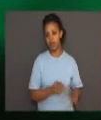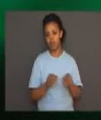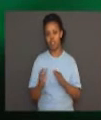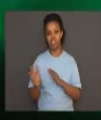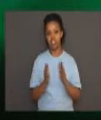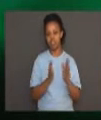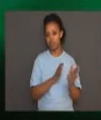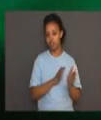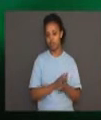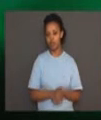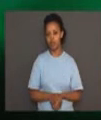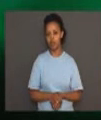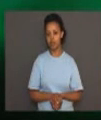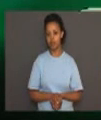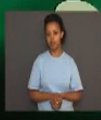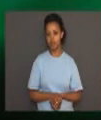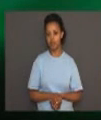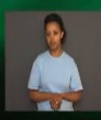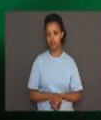Students, let's get ready.